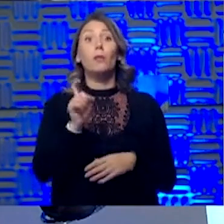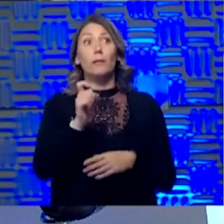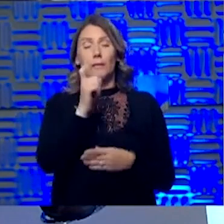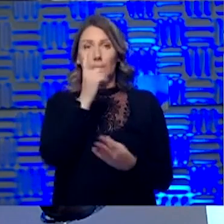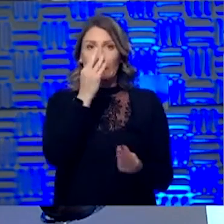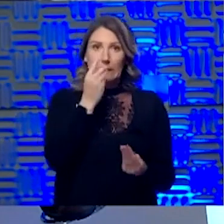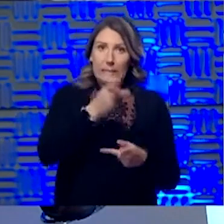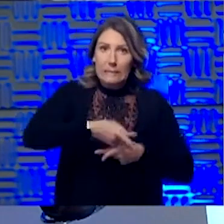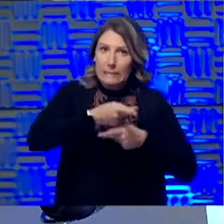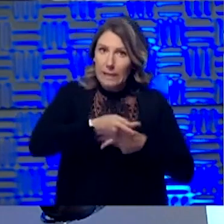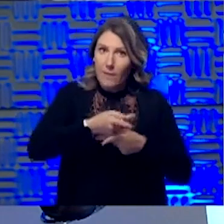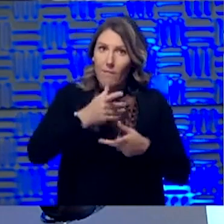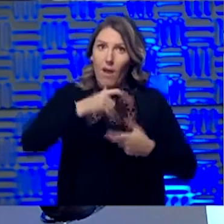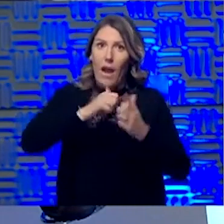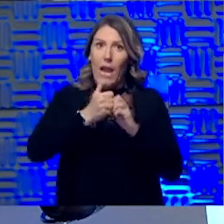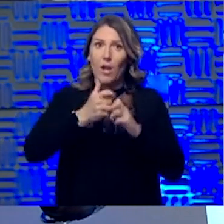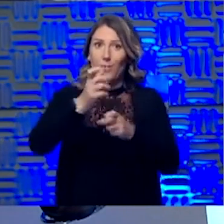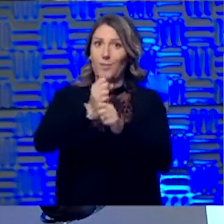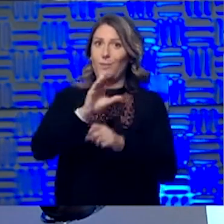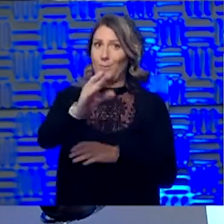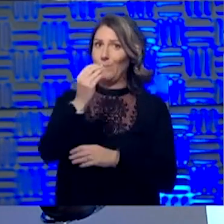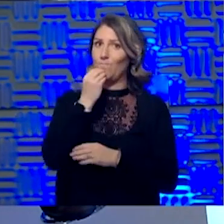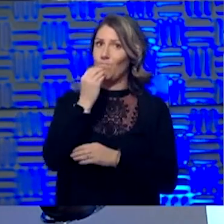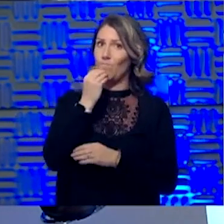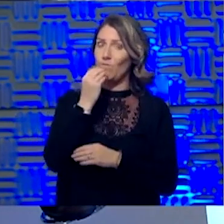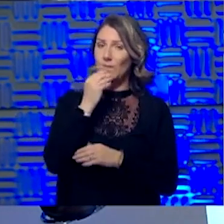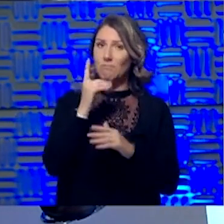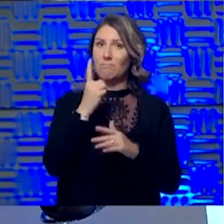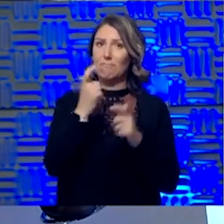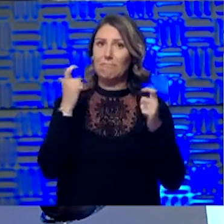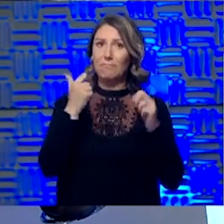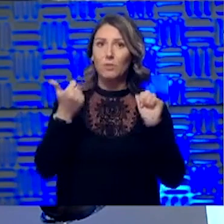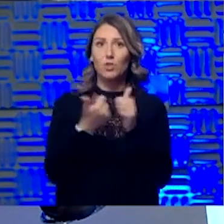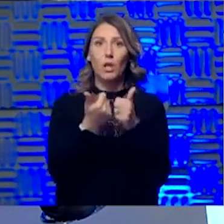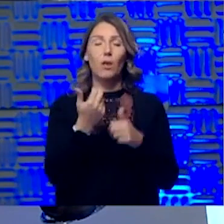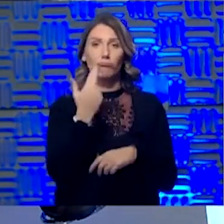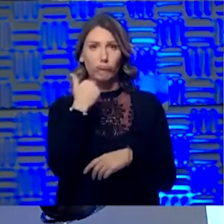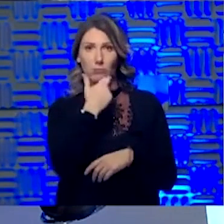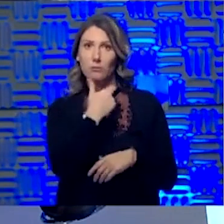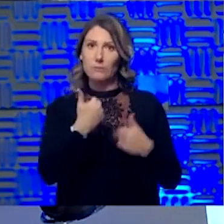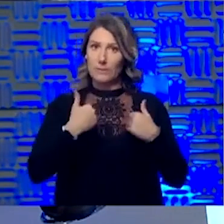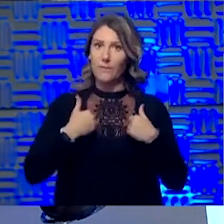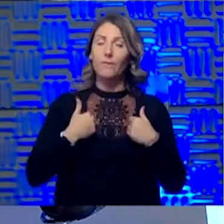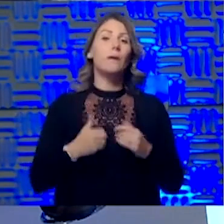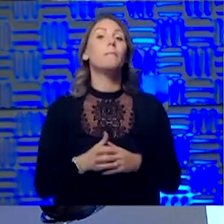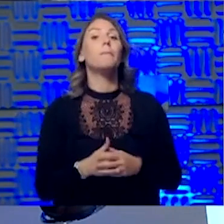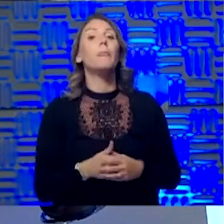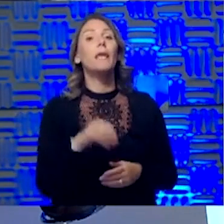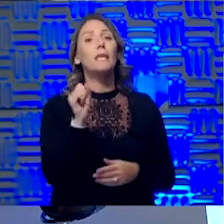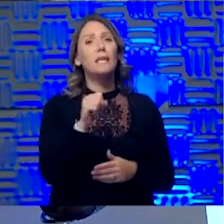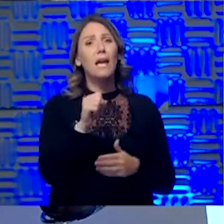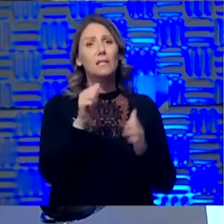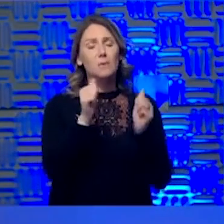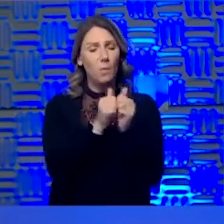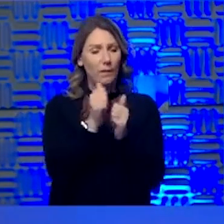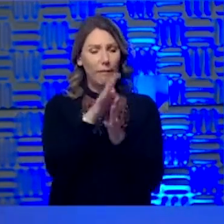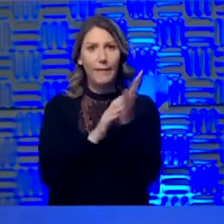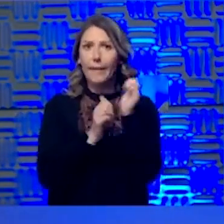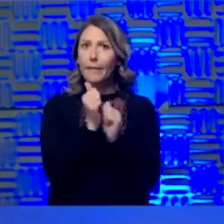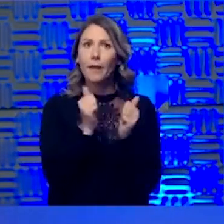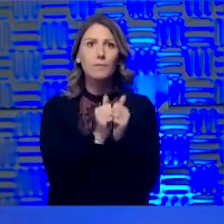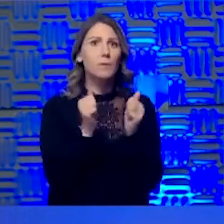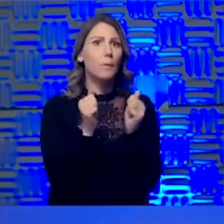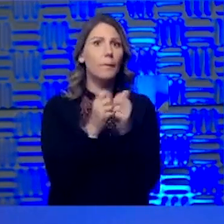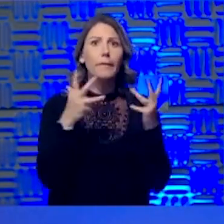get your food, guys. I think that's a big challenge for restaurants. And have a lot of, with gloves or without gloves, taking